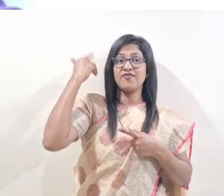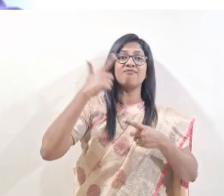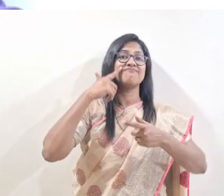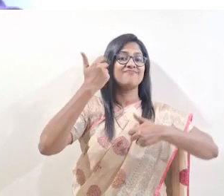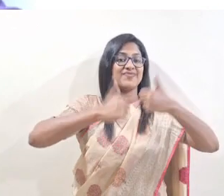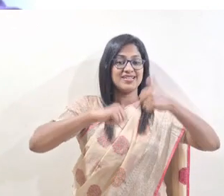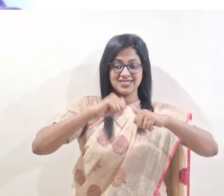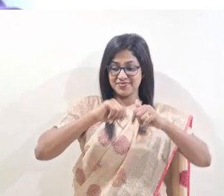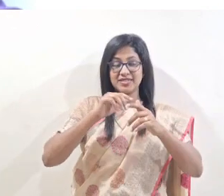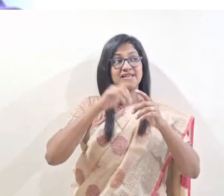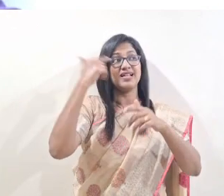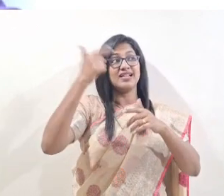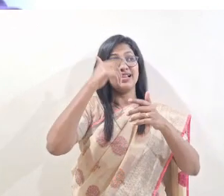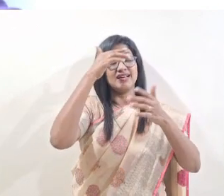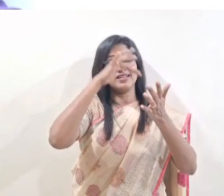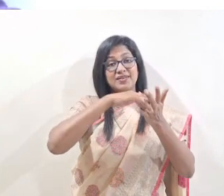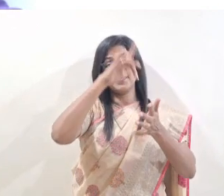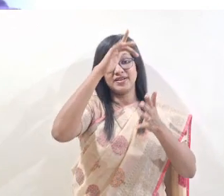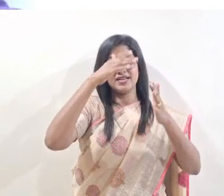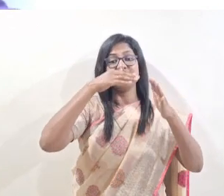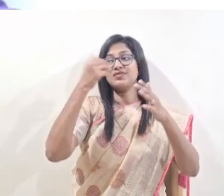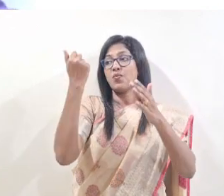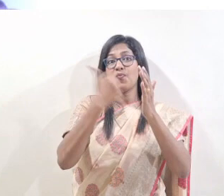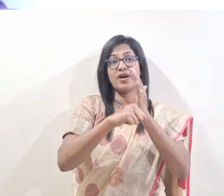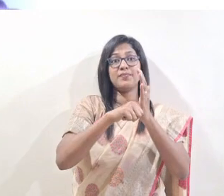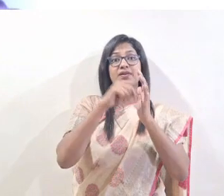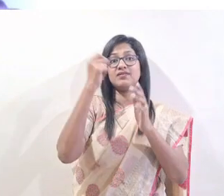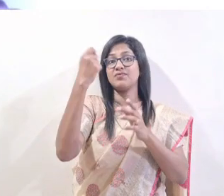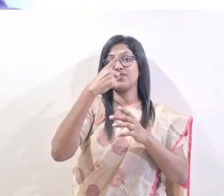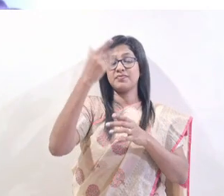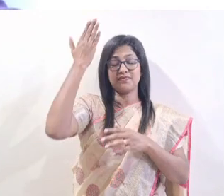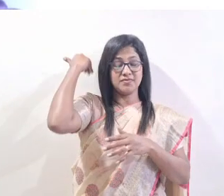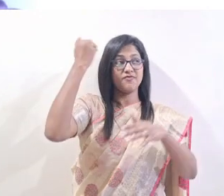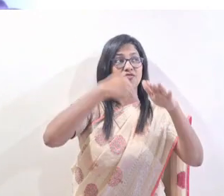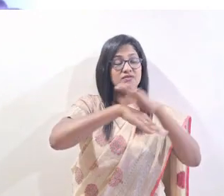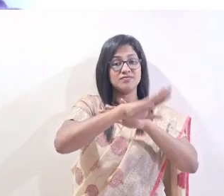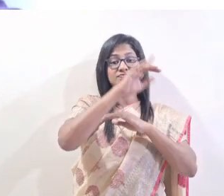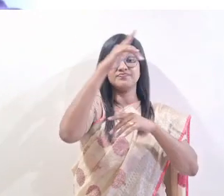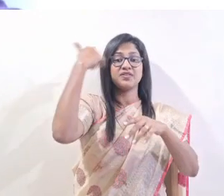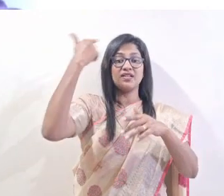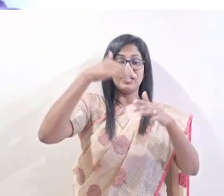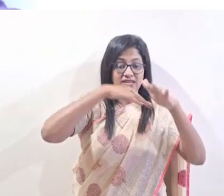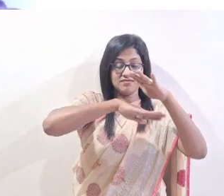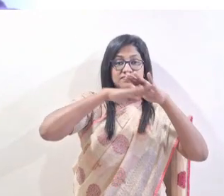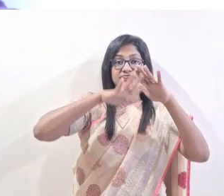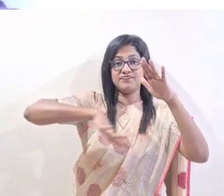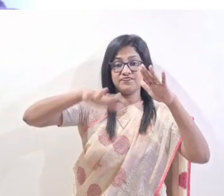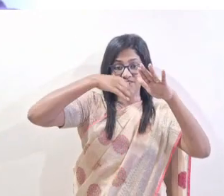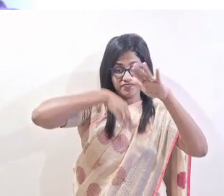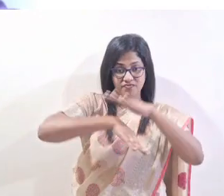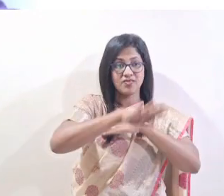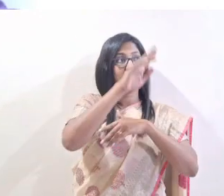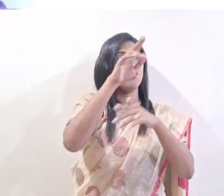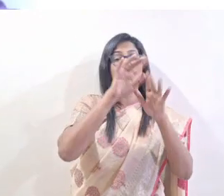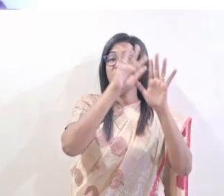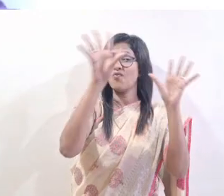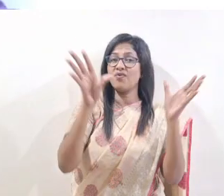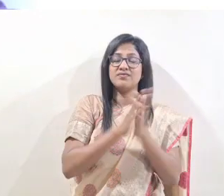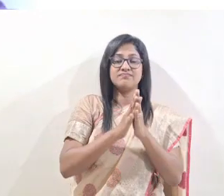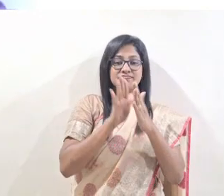did this experiment this time in London Underground about a month back, and nearly no rolling stock of London Underground controls